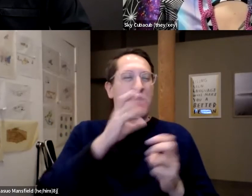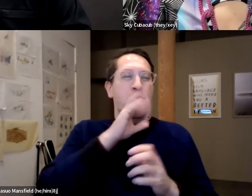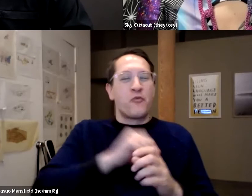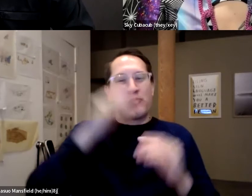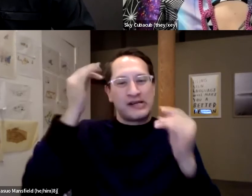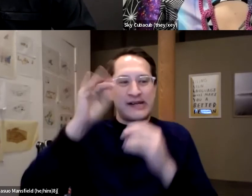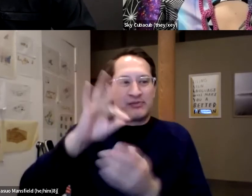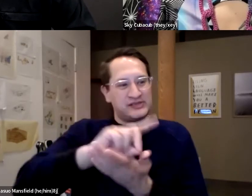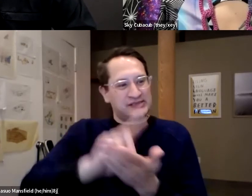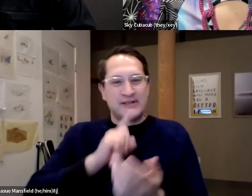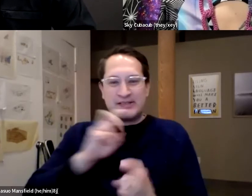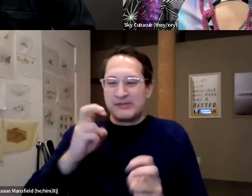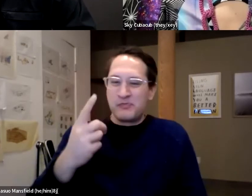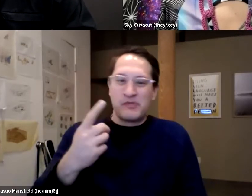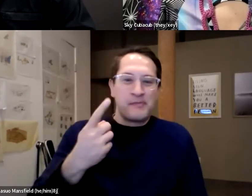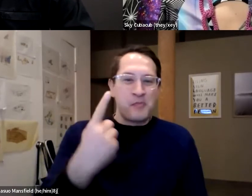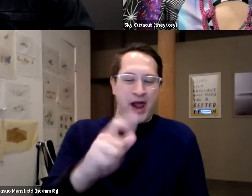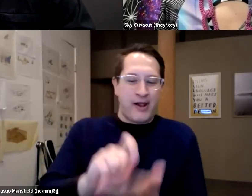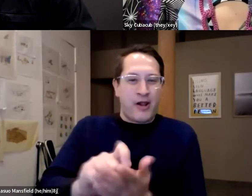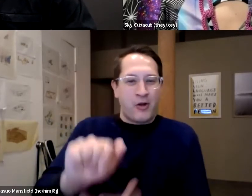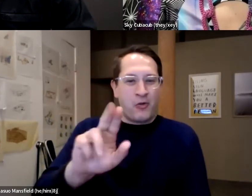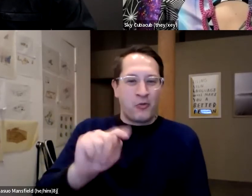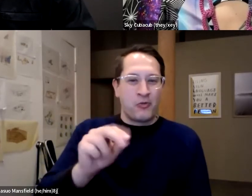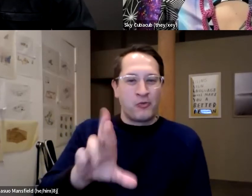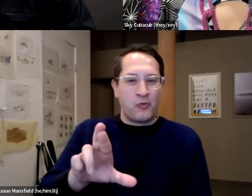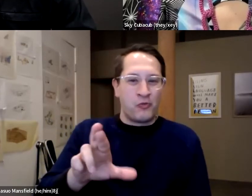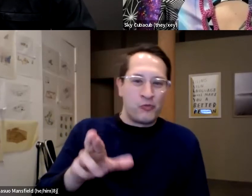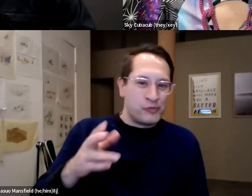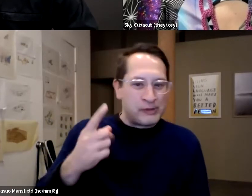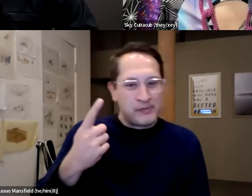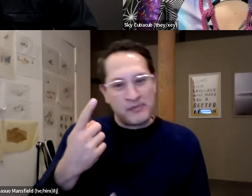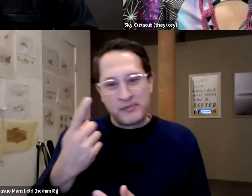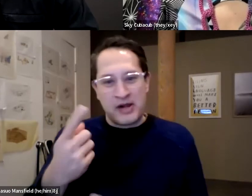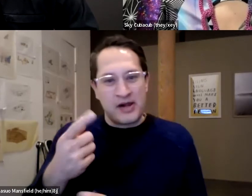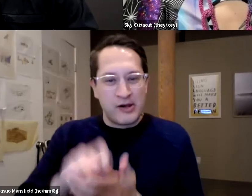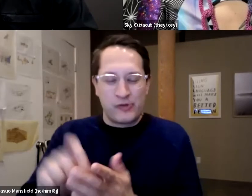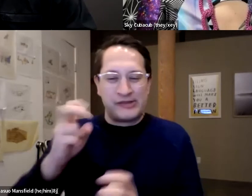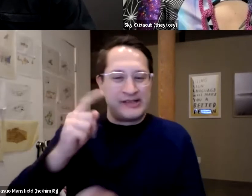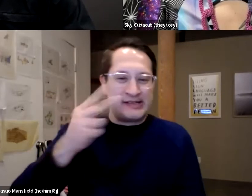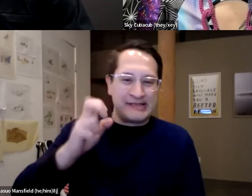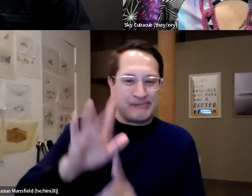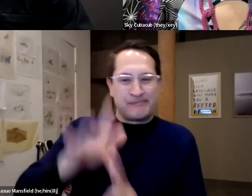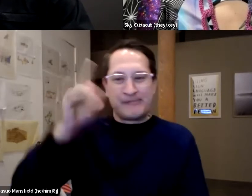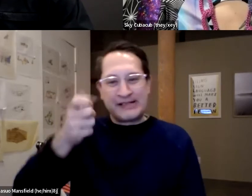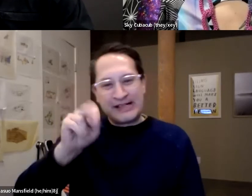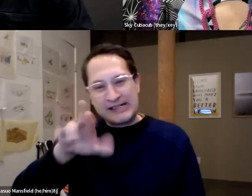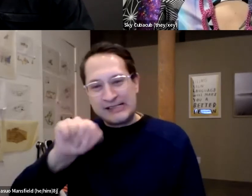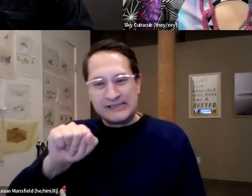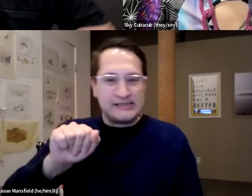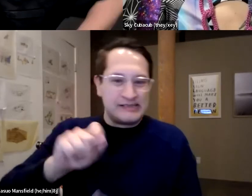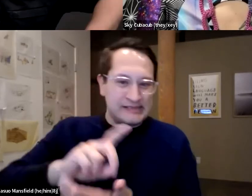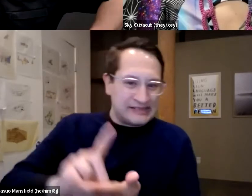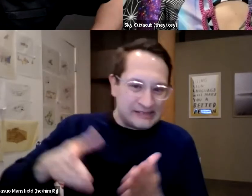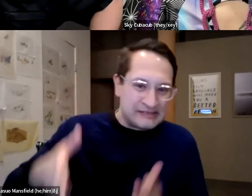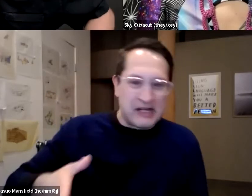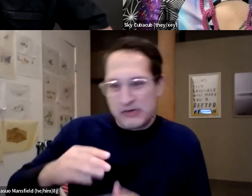with design, there's an old thinking of design that one author one author